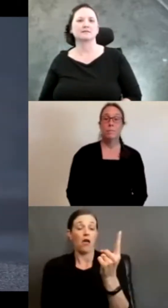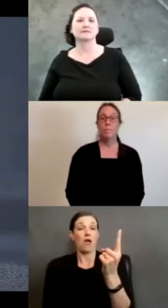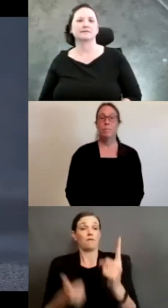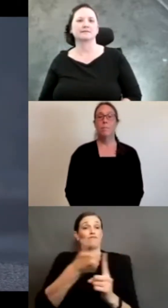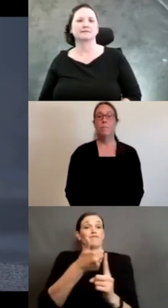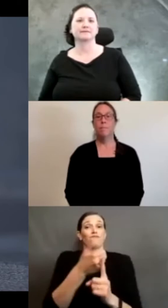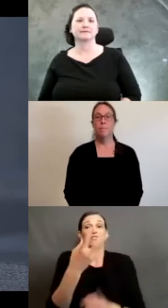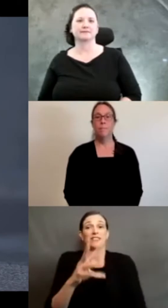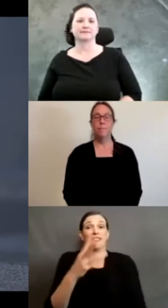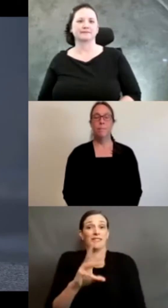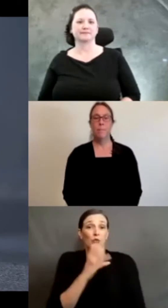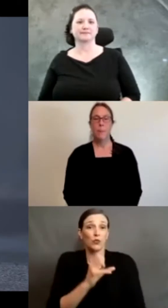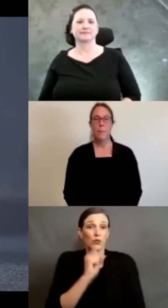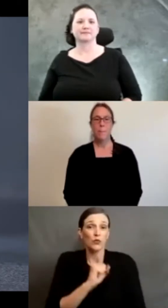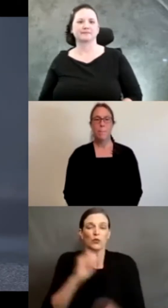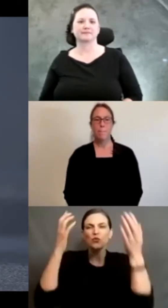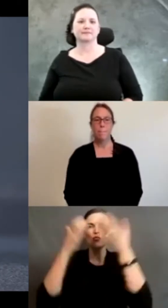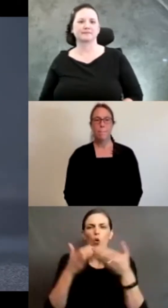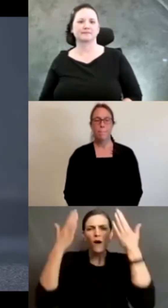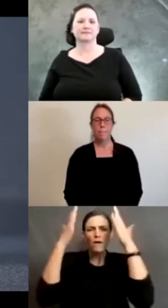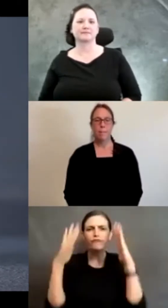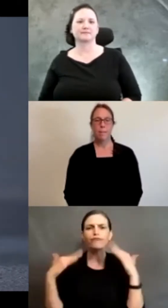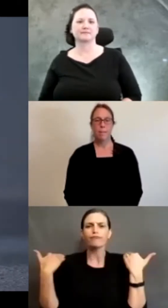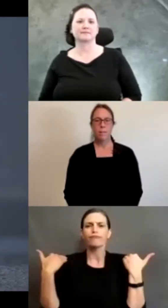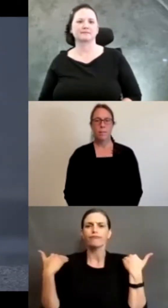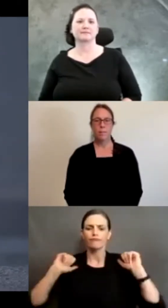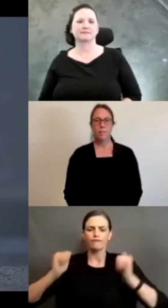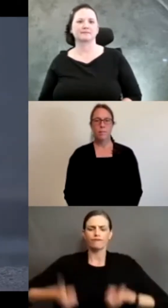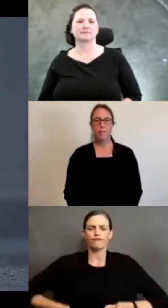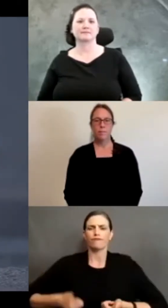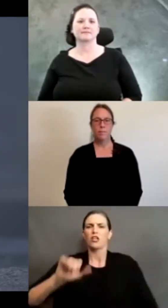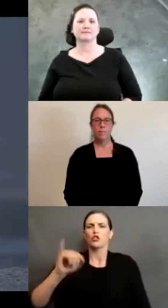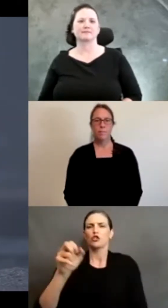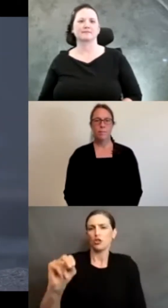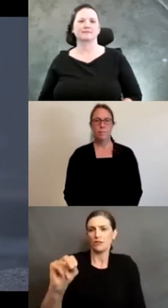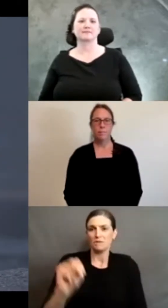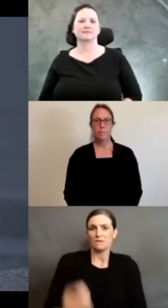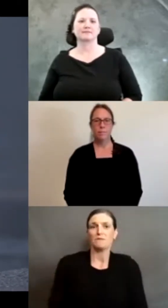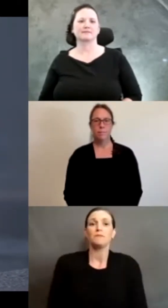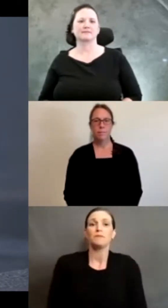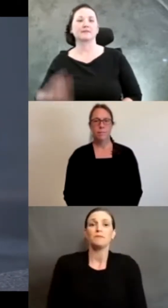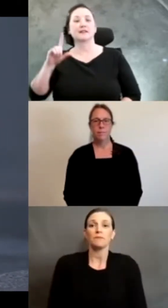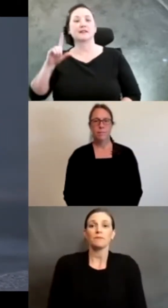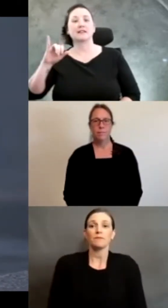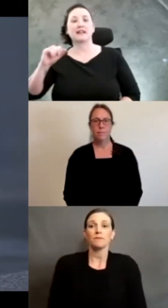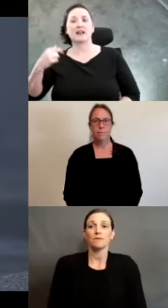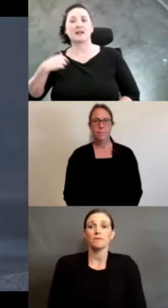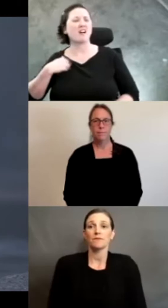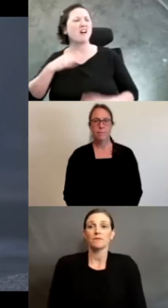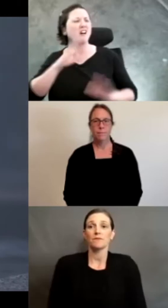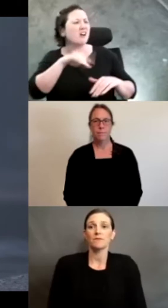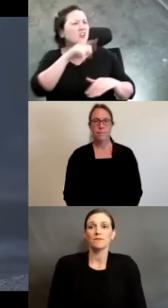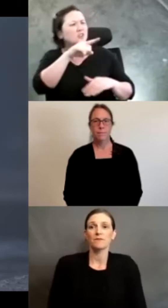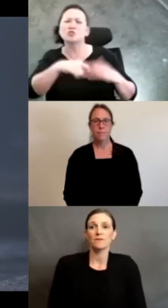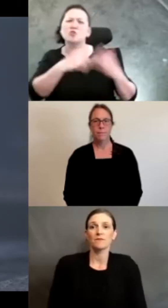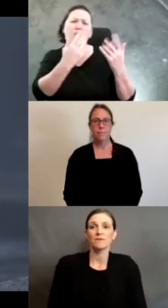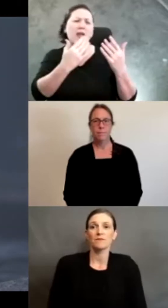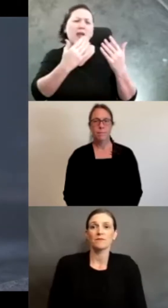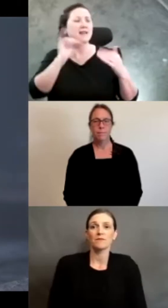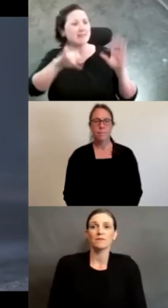hair. She wears a jean jacket. You should have waited. That boarded up area is hard to get through.